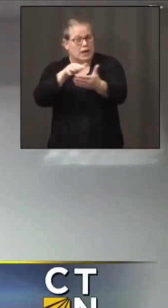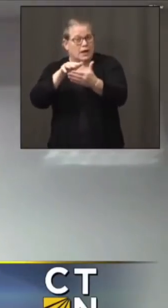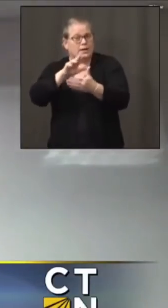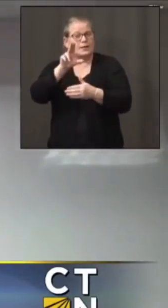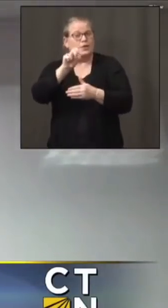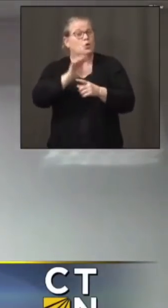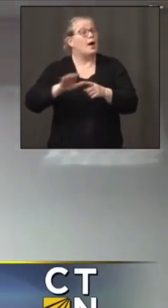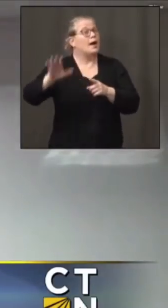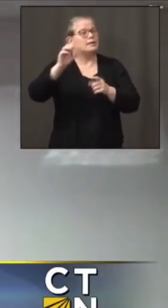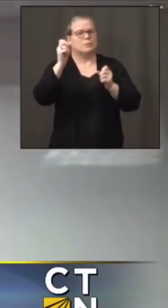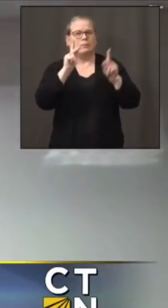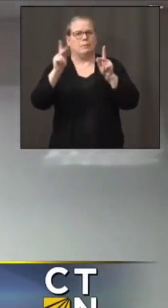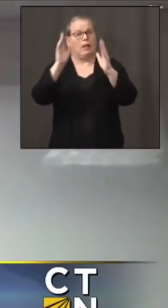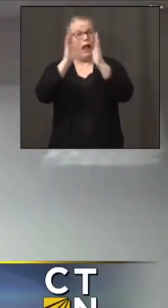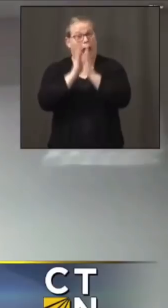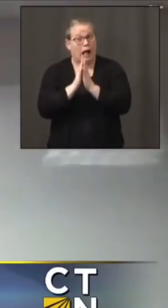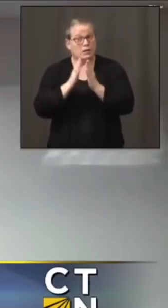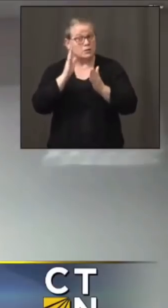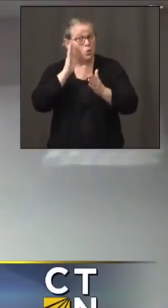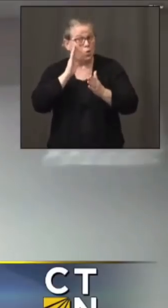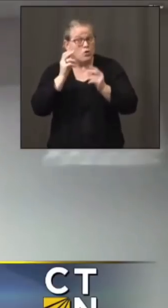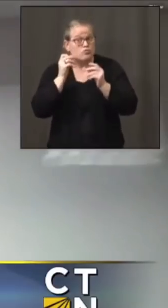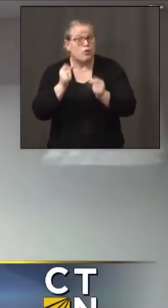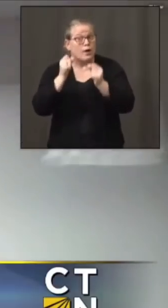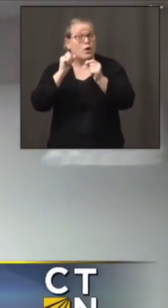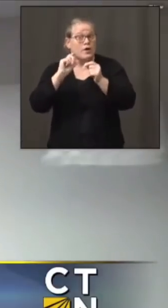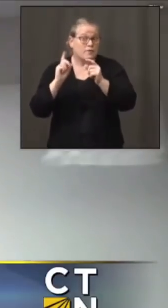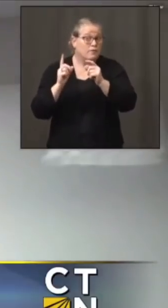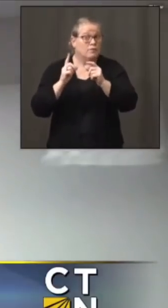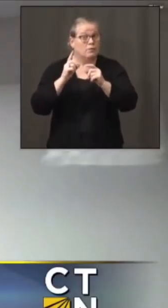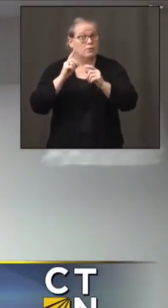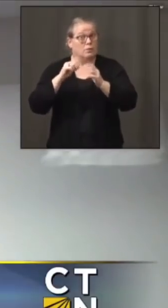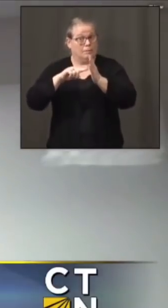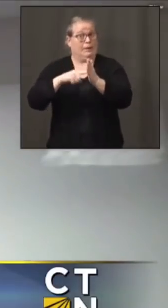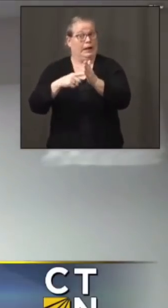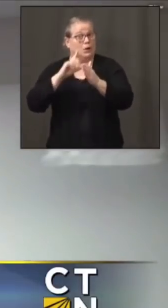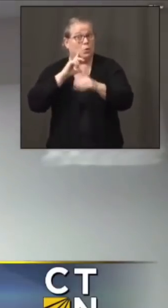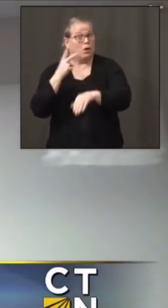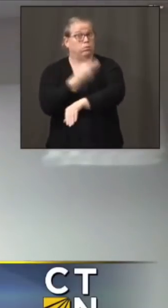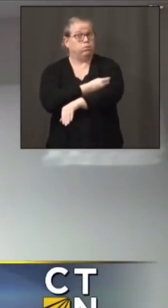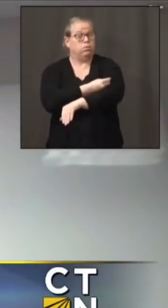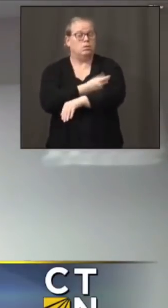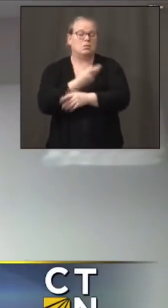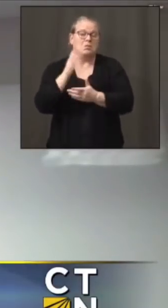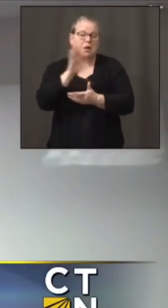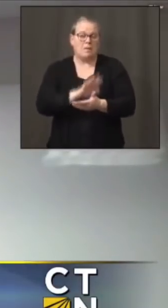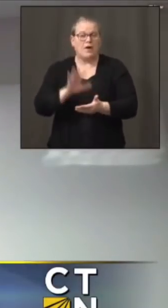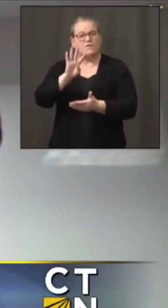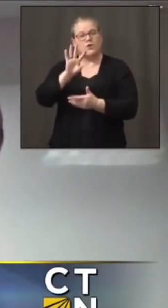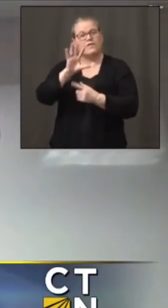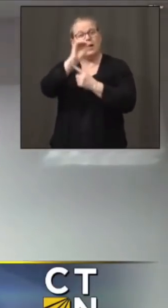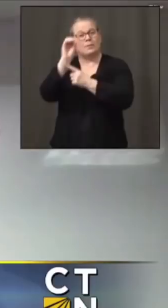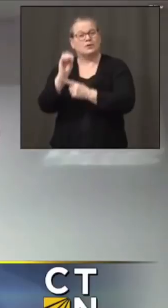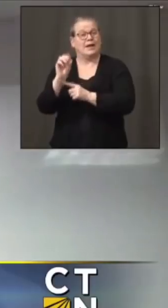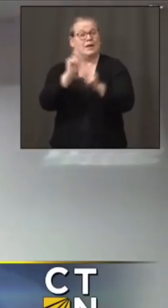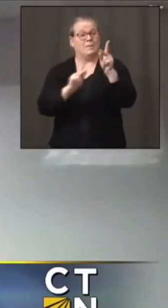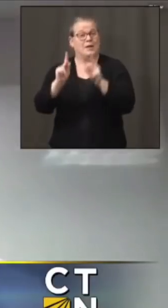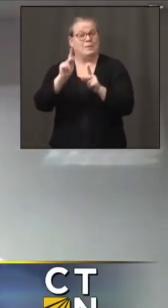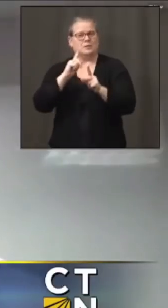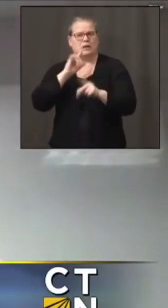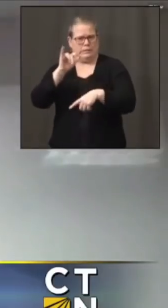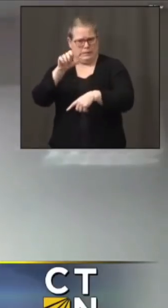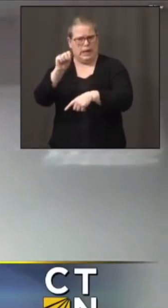get the vaccine right away? The number right now, I think, is about 45% of people says absolutely yes. And when you change that question